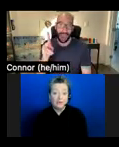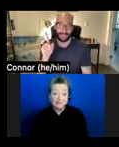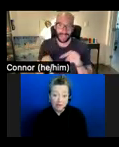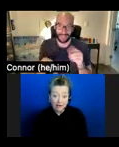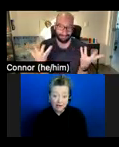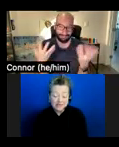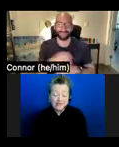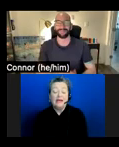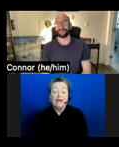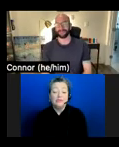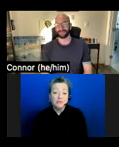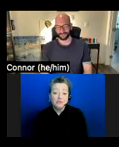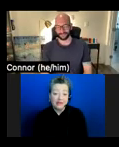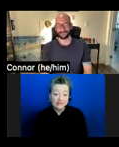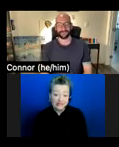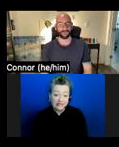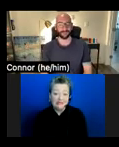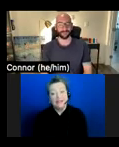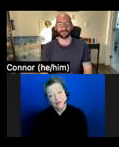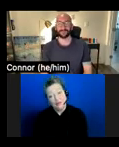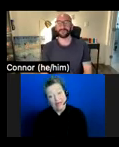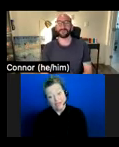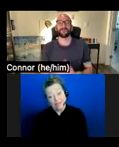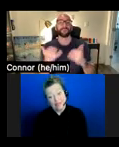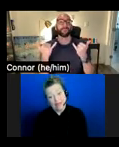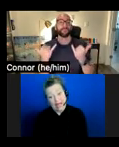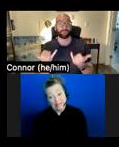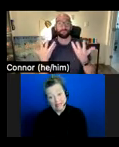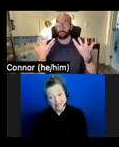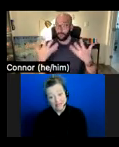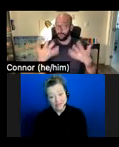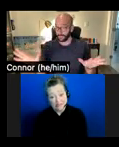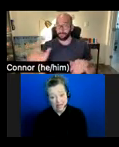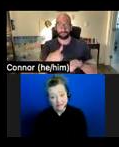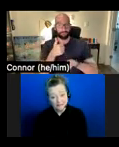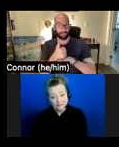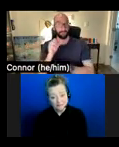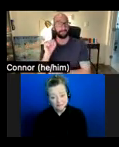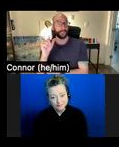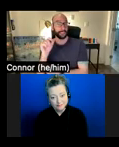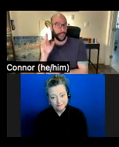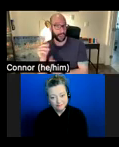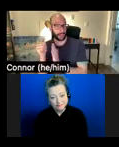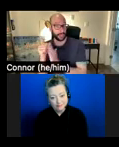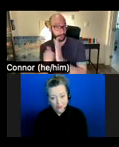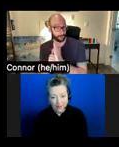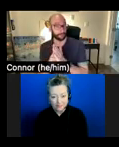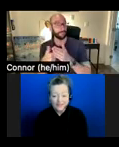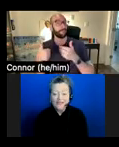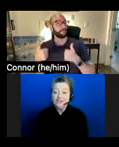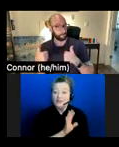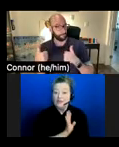If you don't respond to that link, then you don't actually get access to Slack.